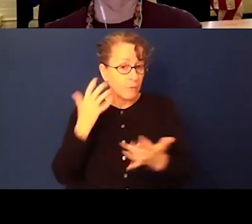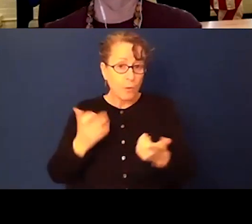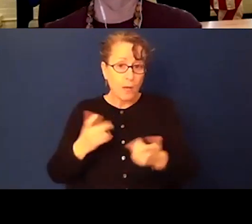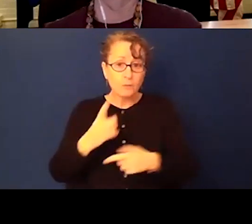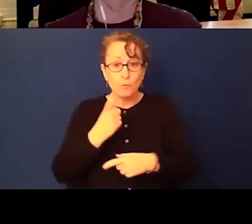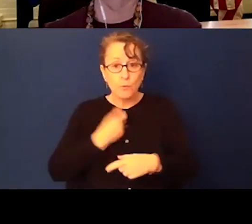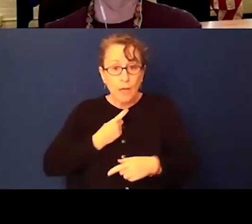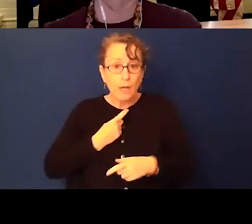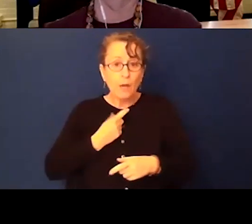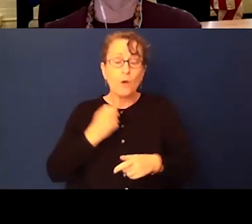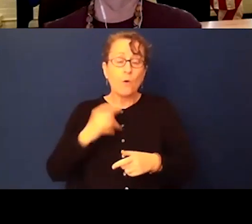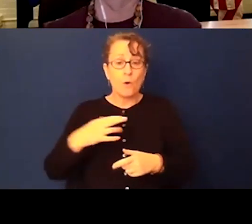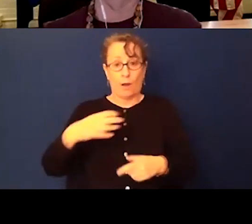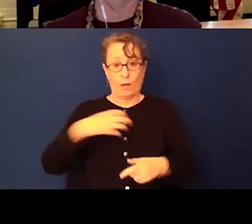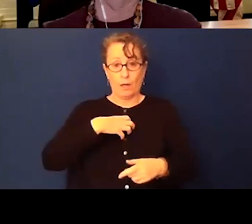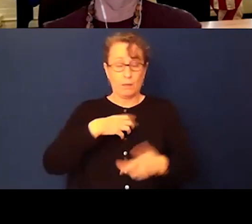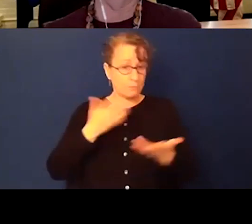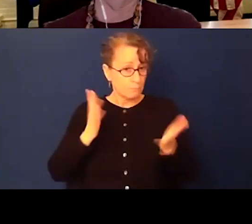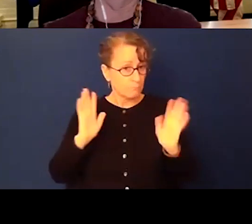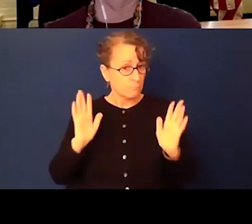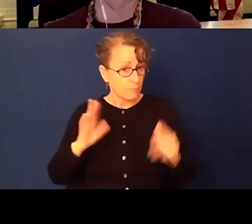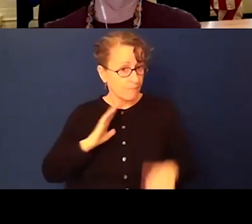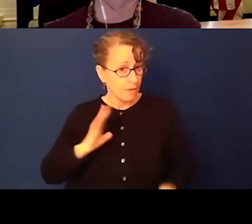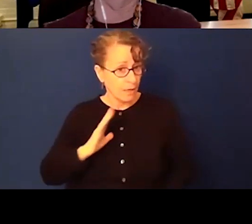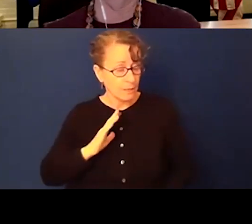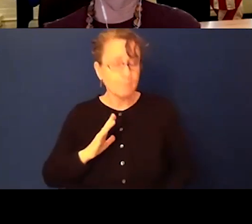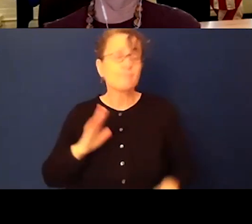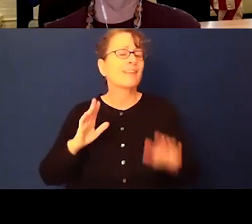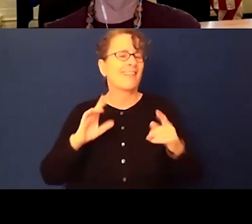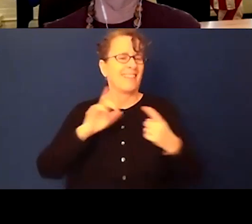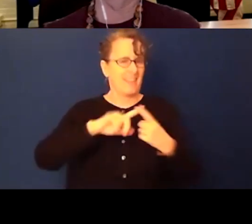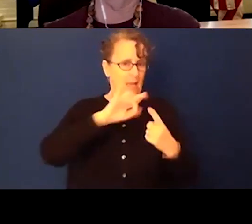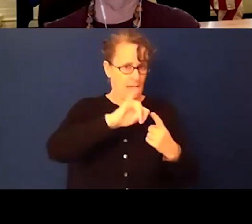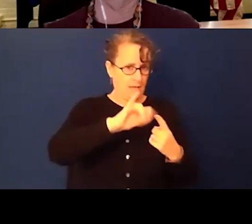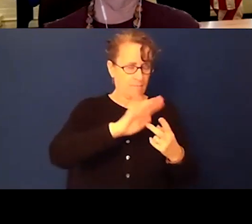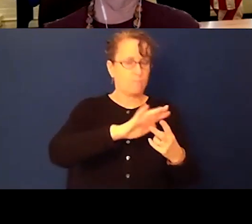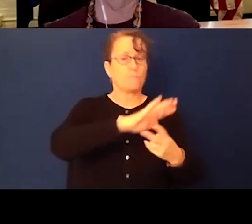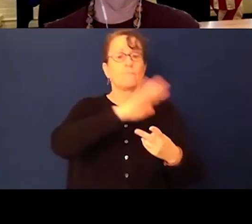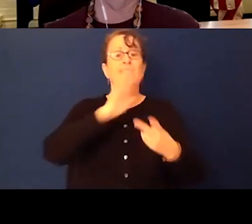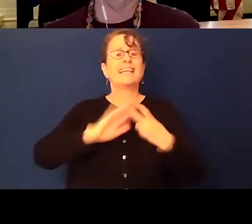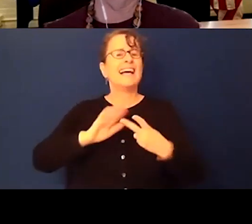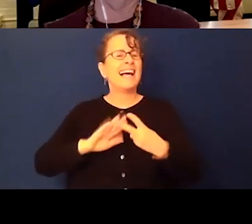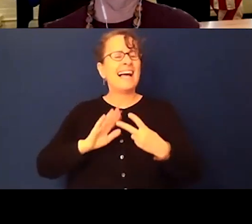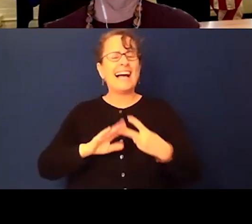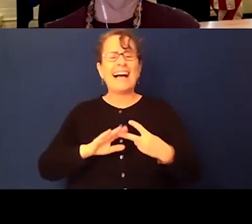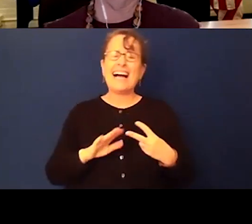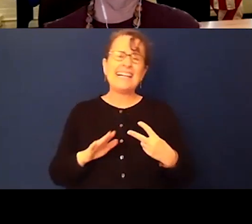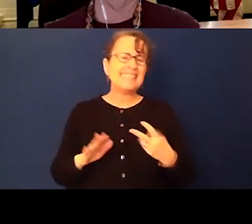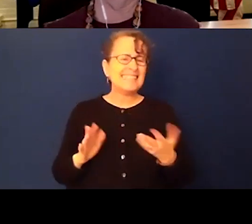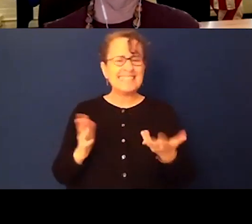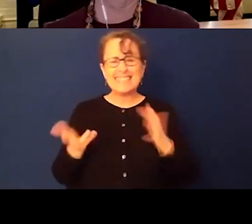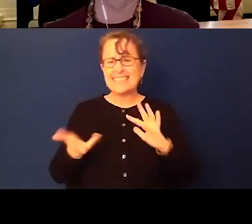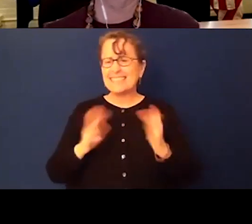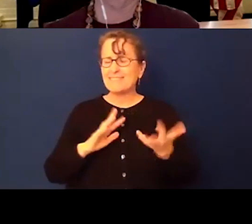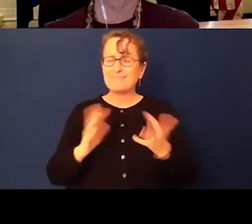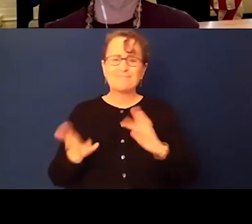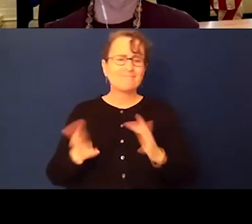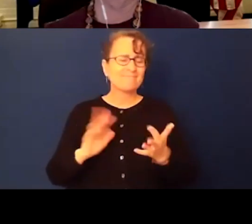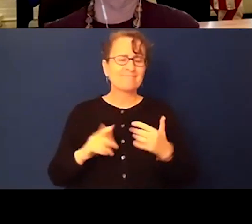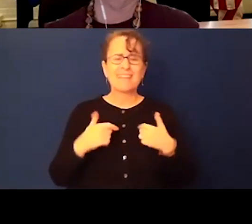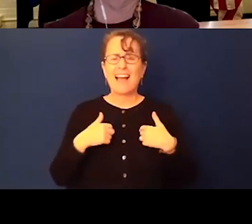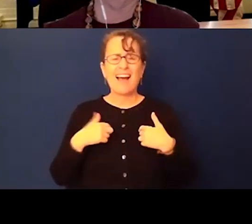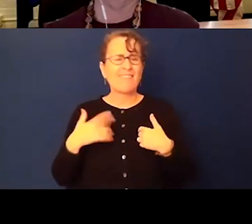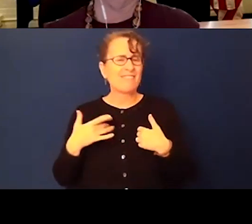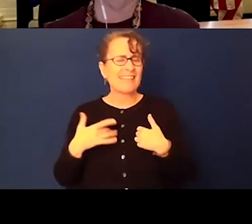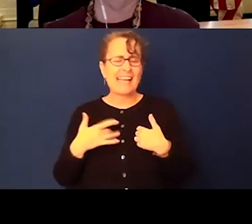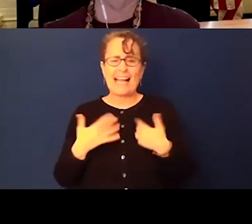about that in a few minutes. But there's another layer to this that I didn't feel as comfortable saying it should be X or it should